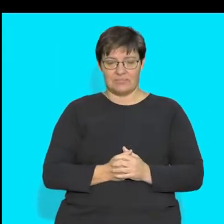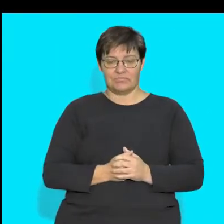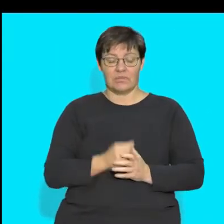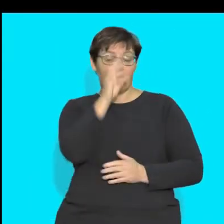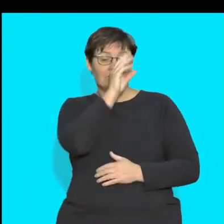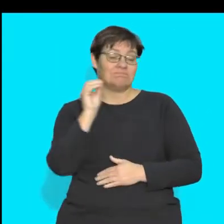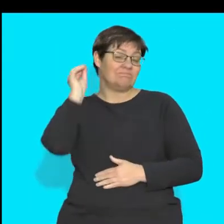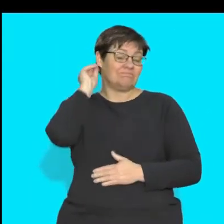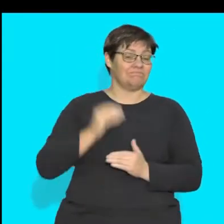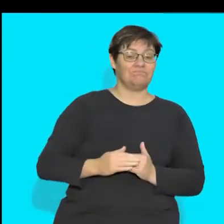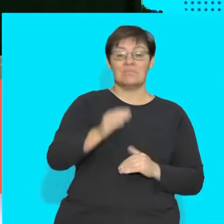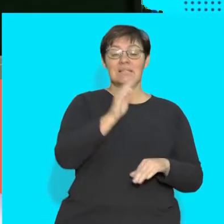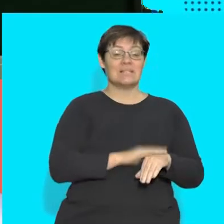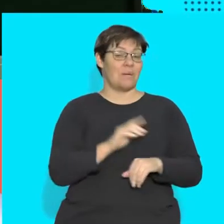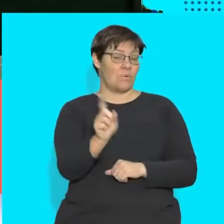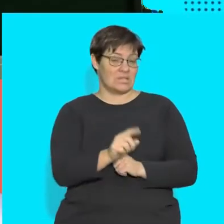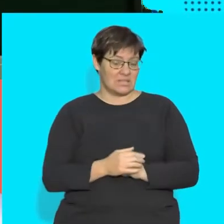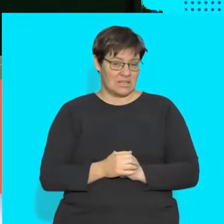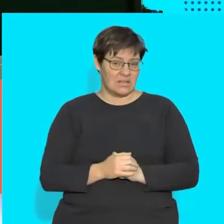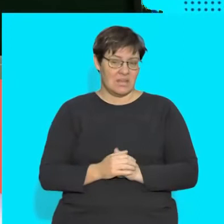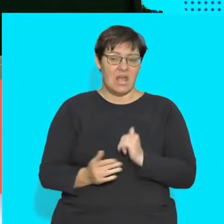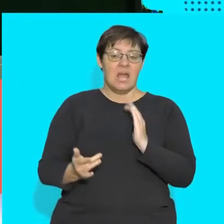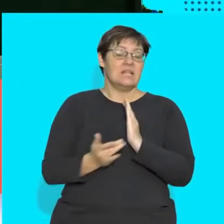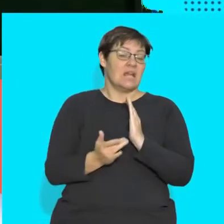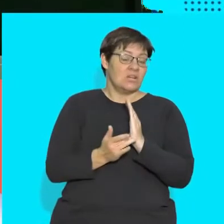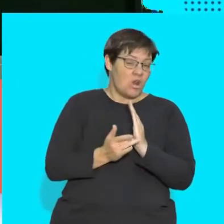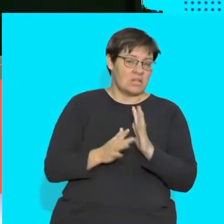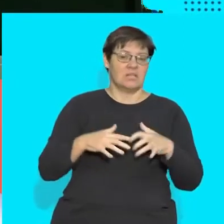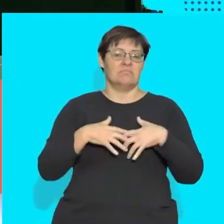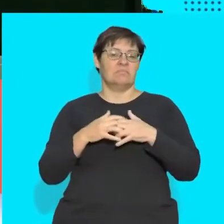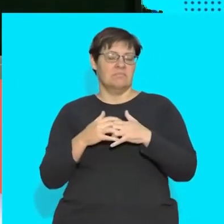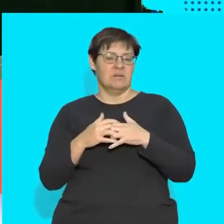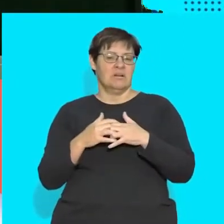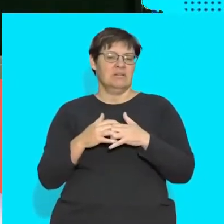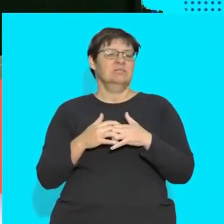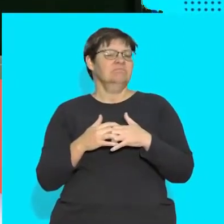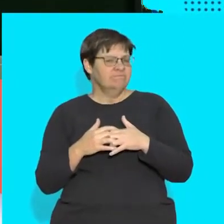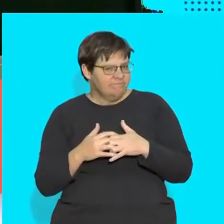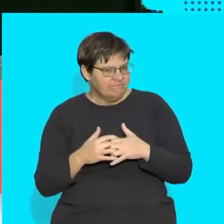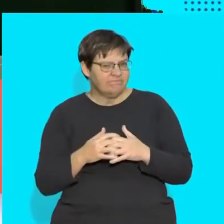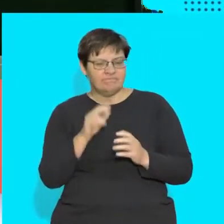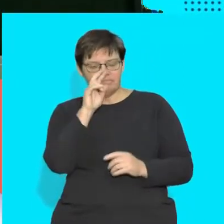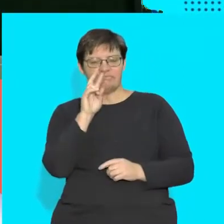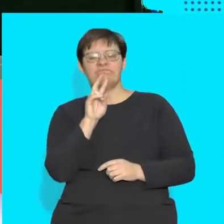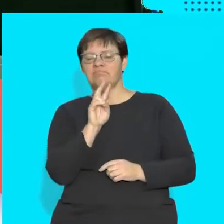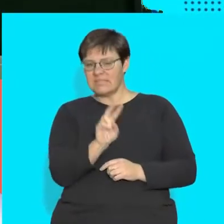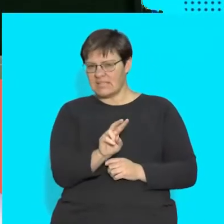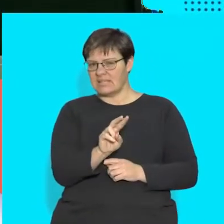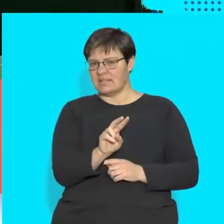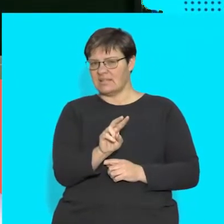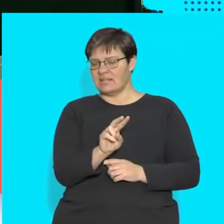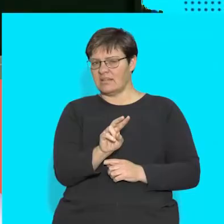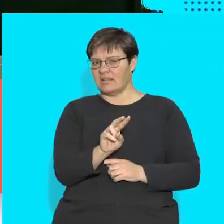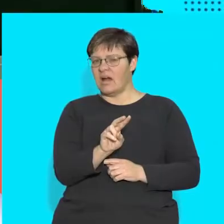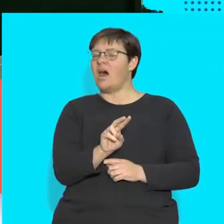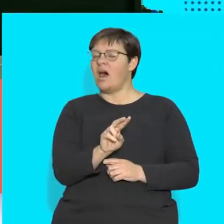we've noticed through time is because of the technologies that we now have, we are able to see, all